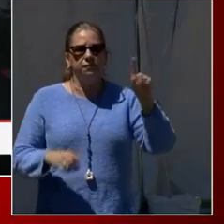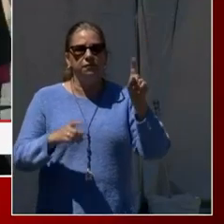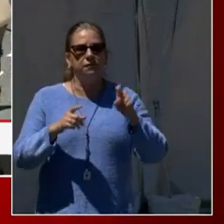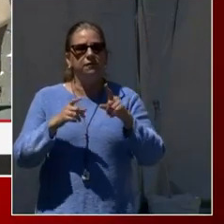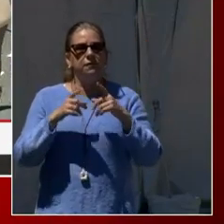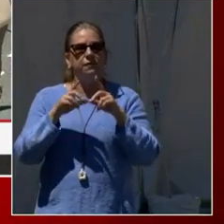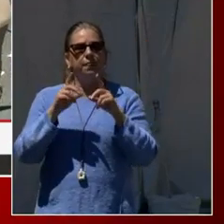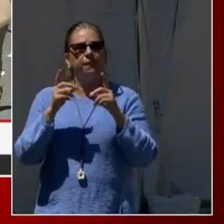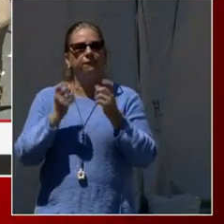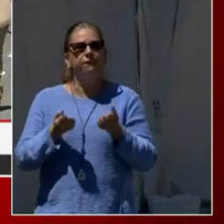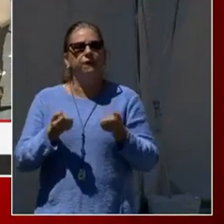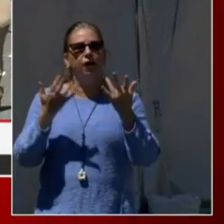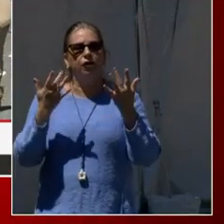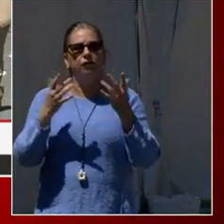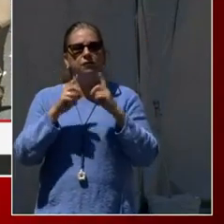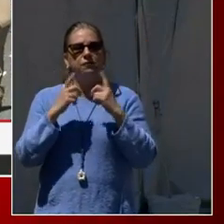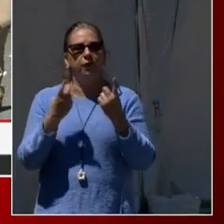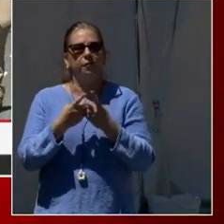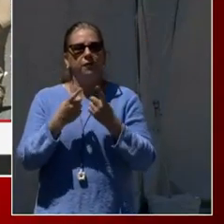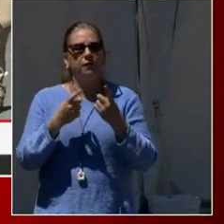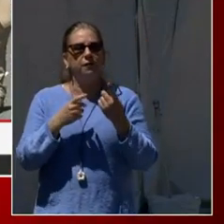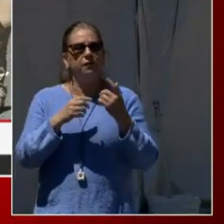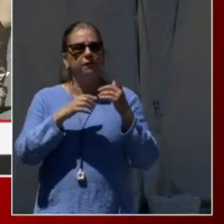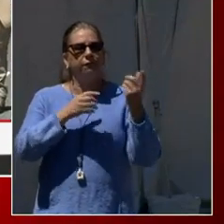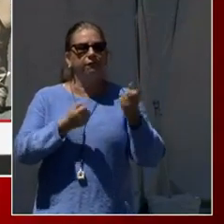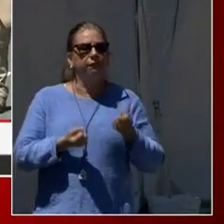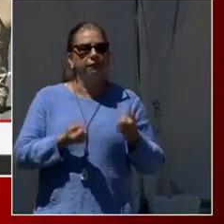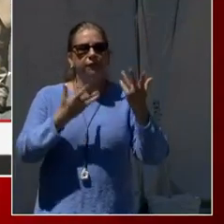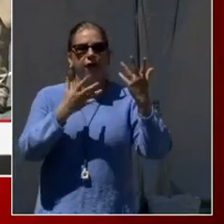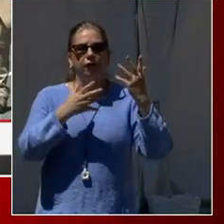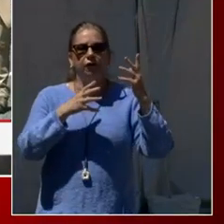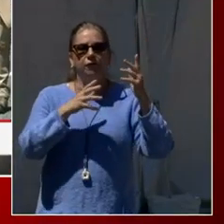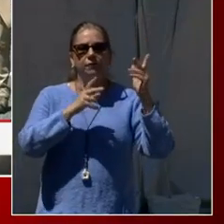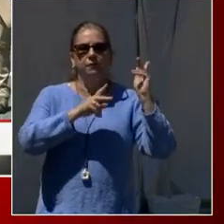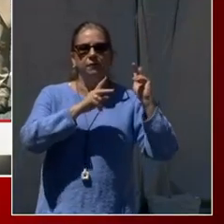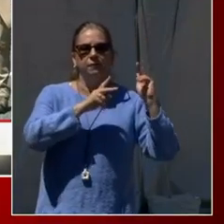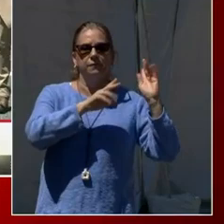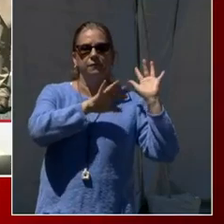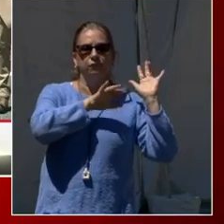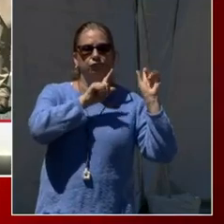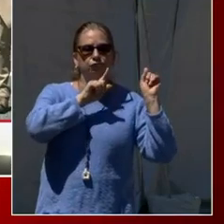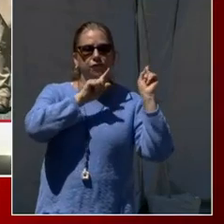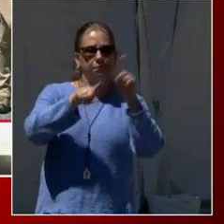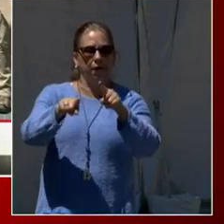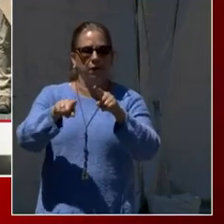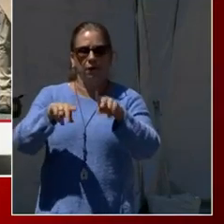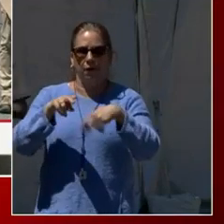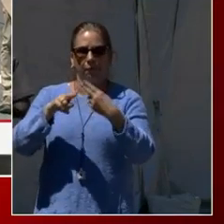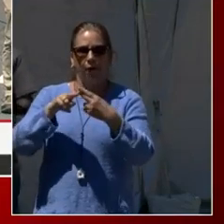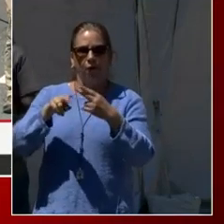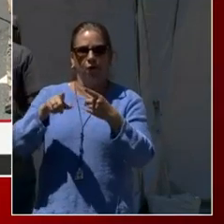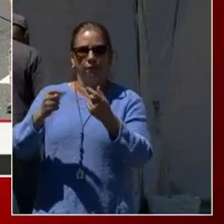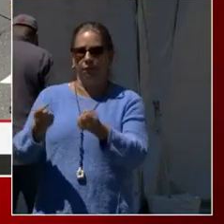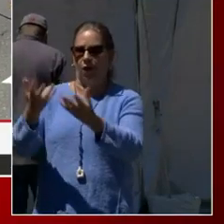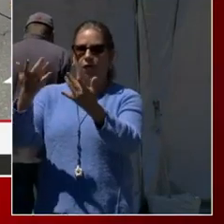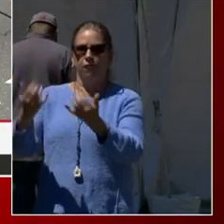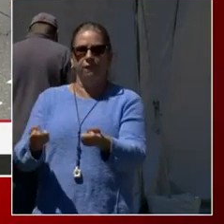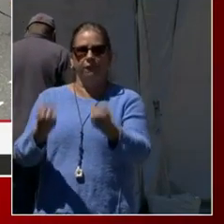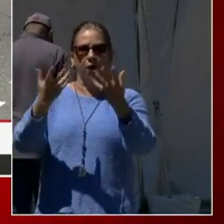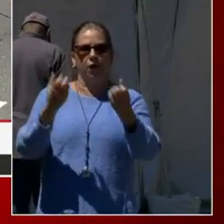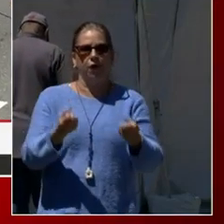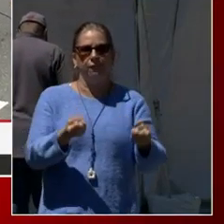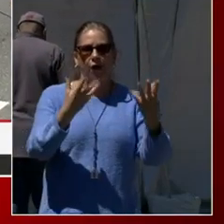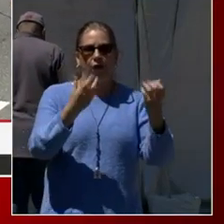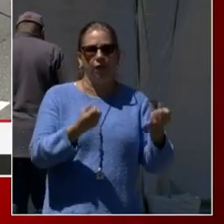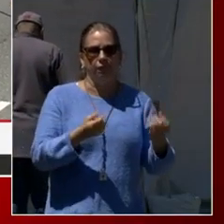this. Was there any time in which there was a fire reported where there was a delay in getting fire equipment in there because they